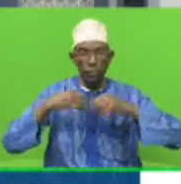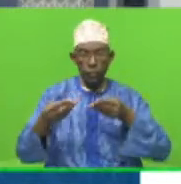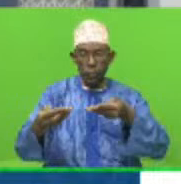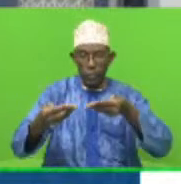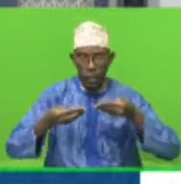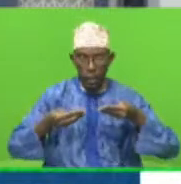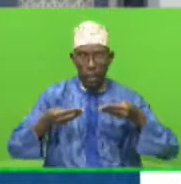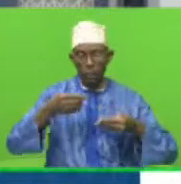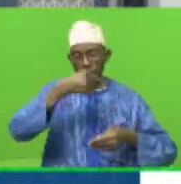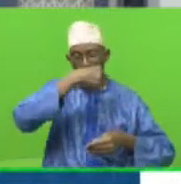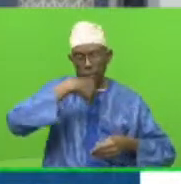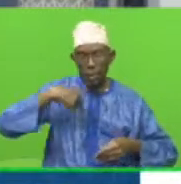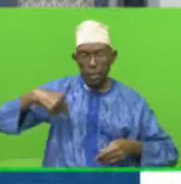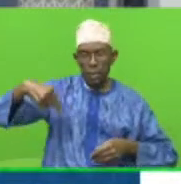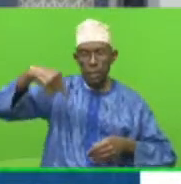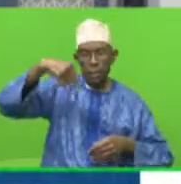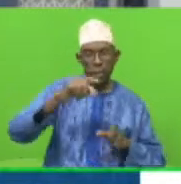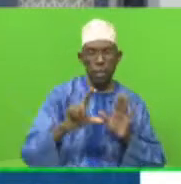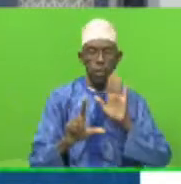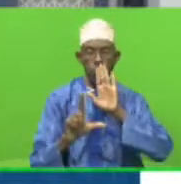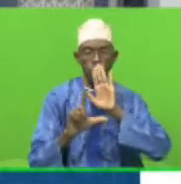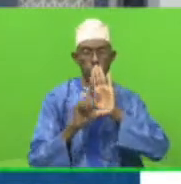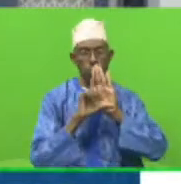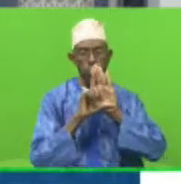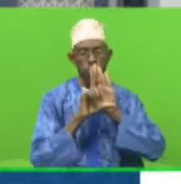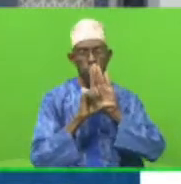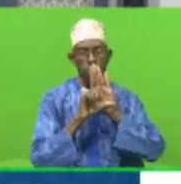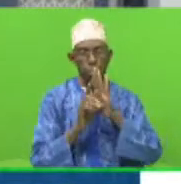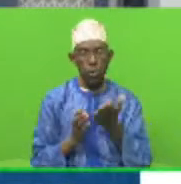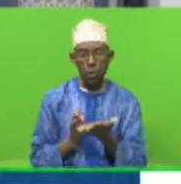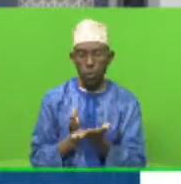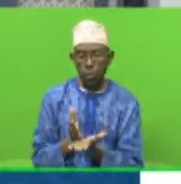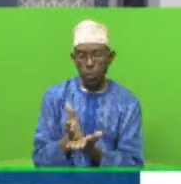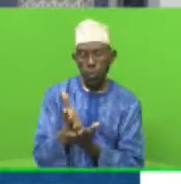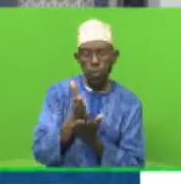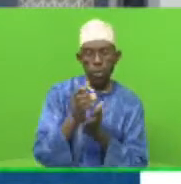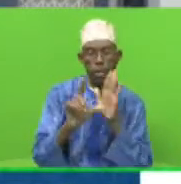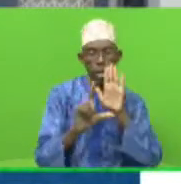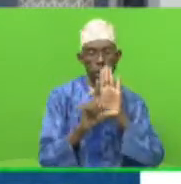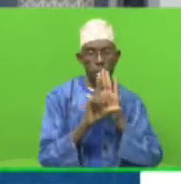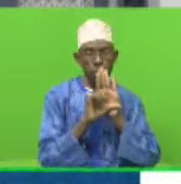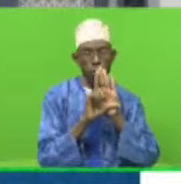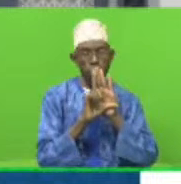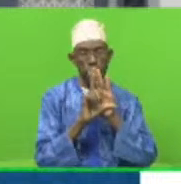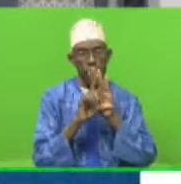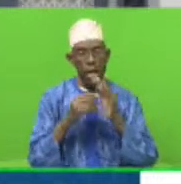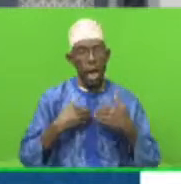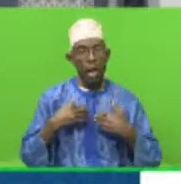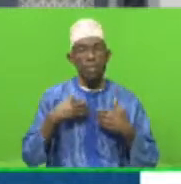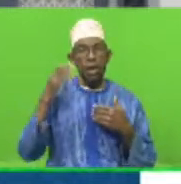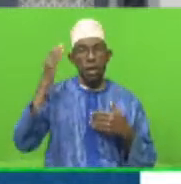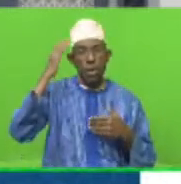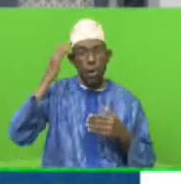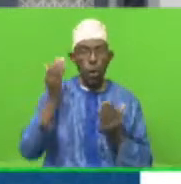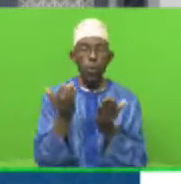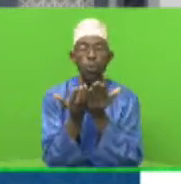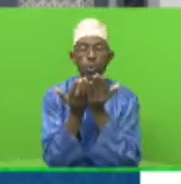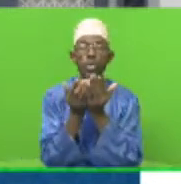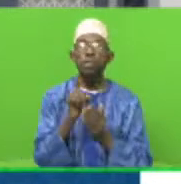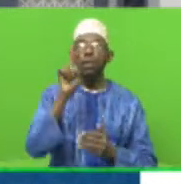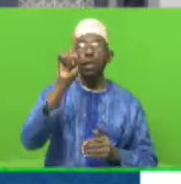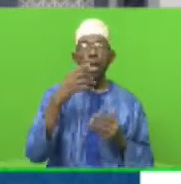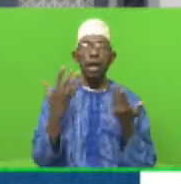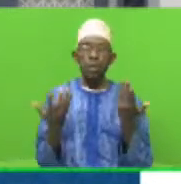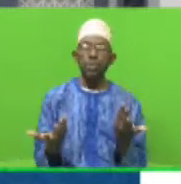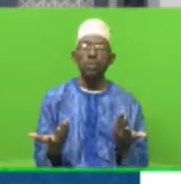us the sharia. Through the sharia, we are able to know how to worship Allah subhanahu